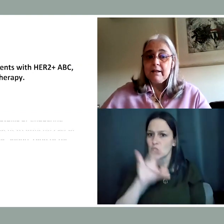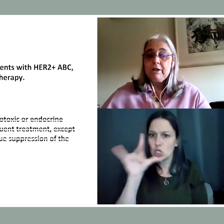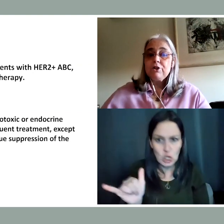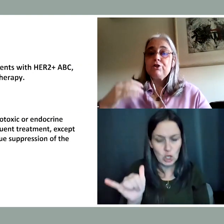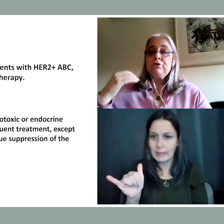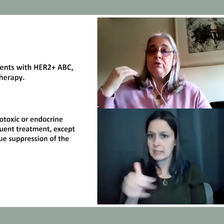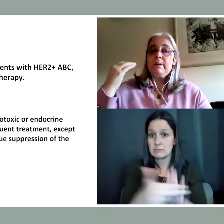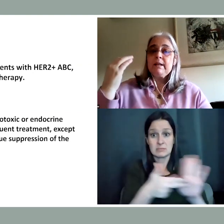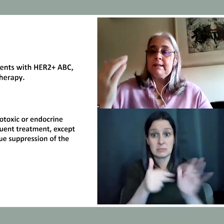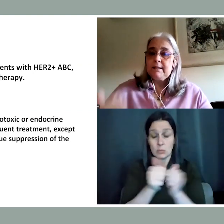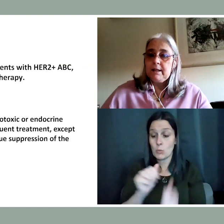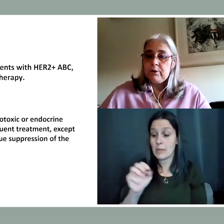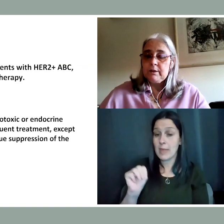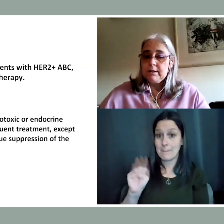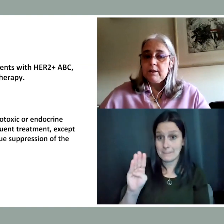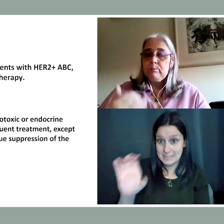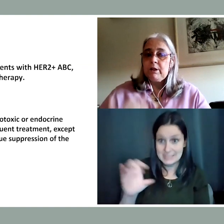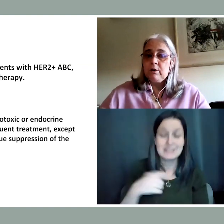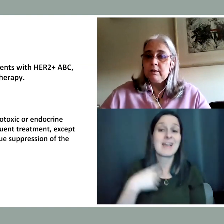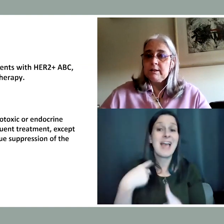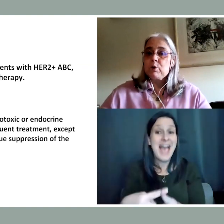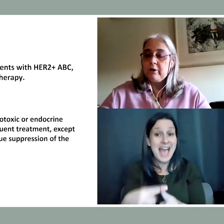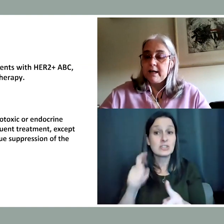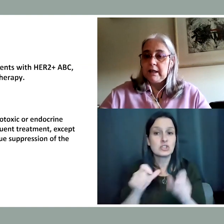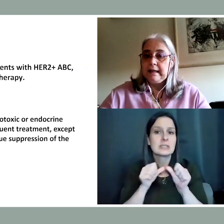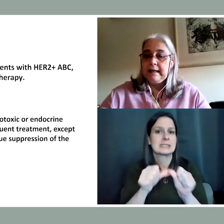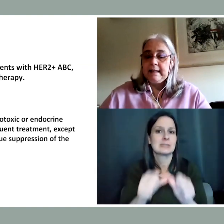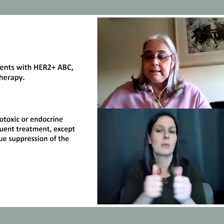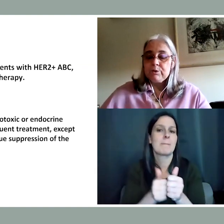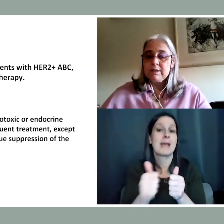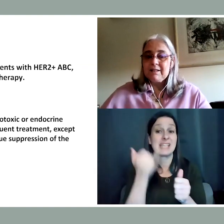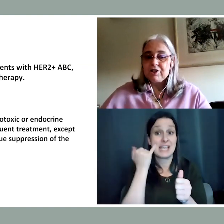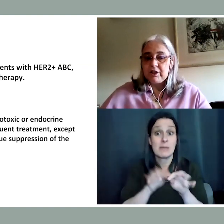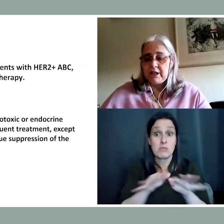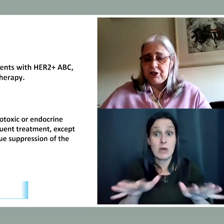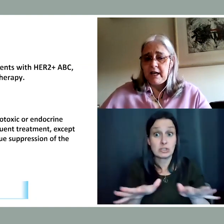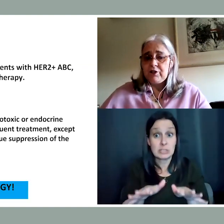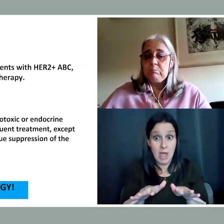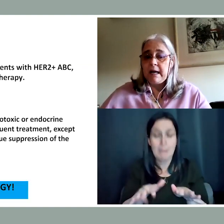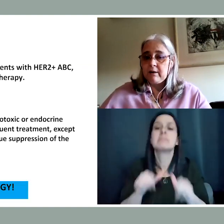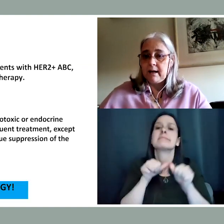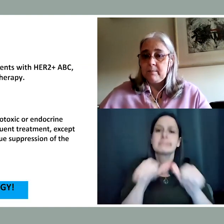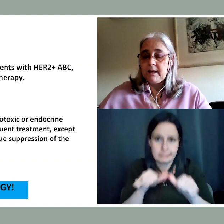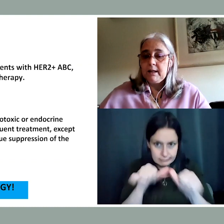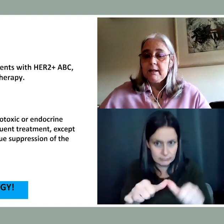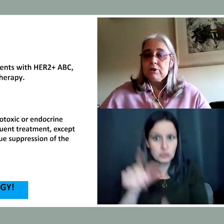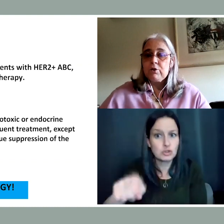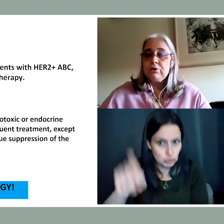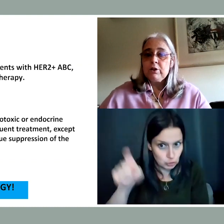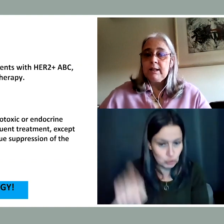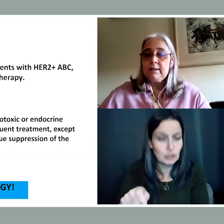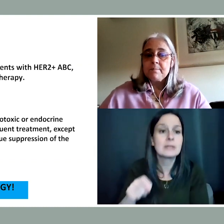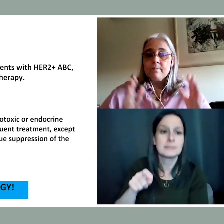and should be continued beyond progression. And this was a change in paradigm.